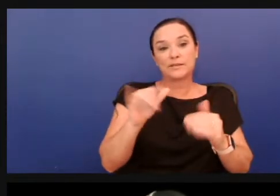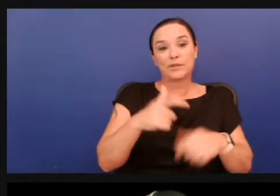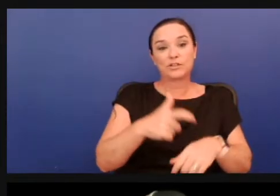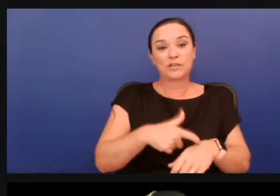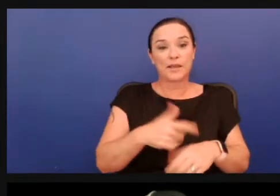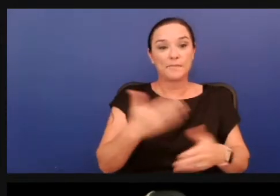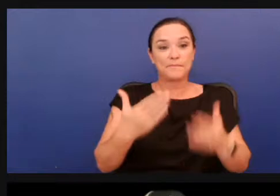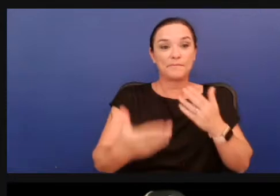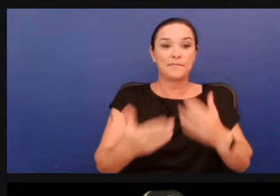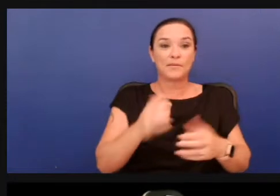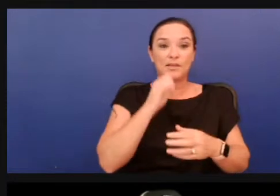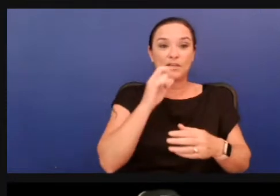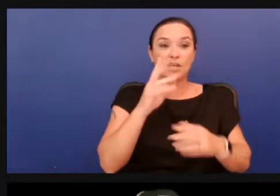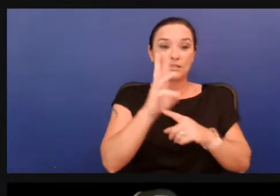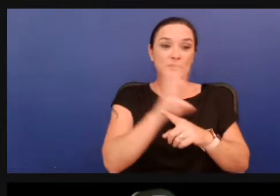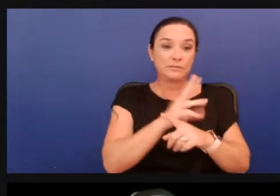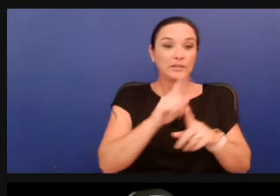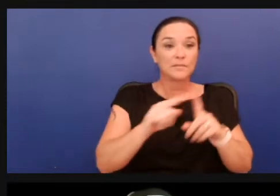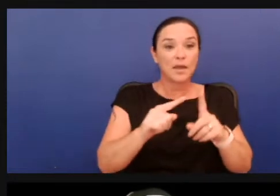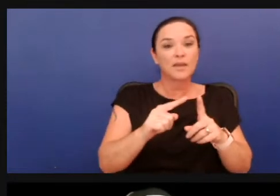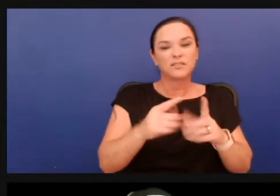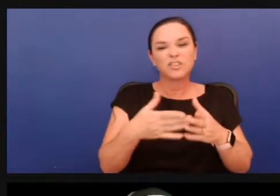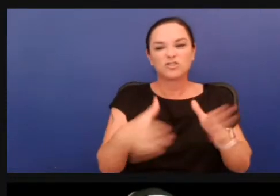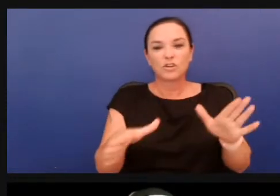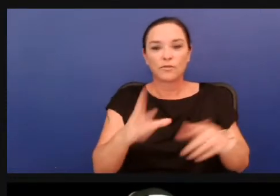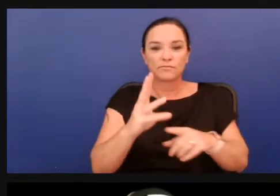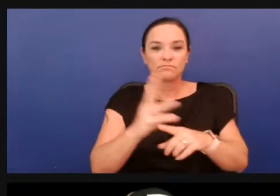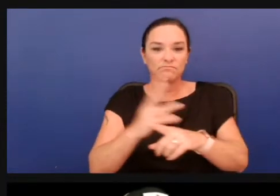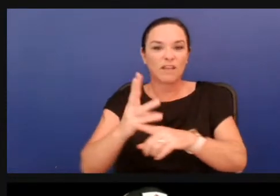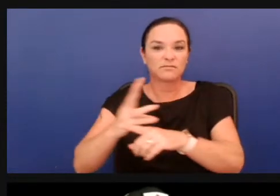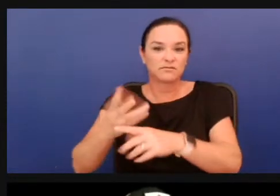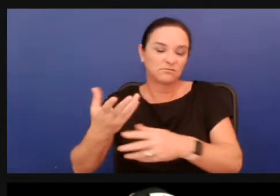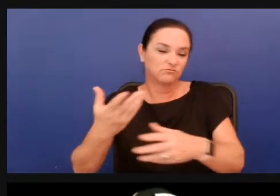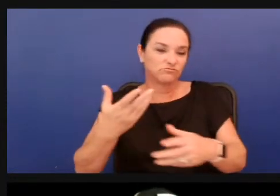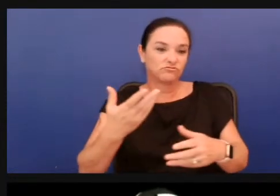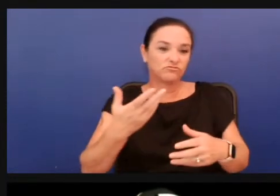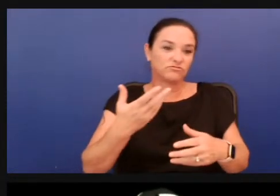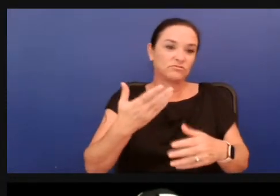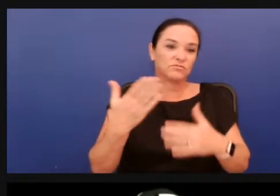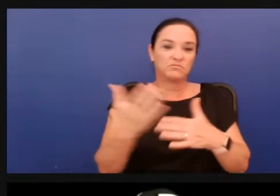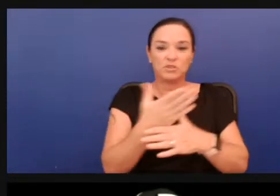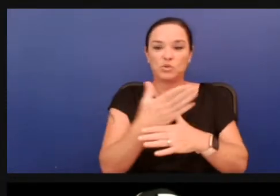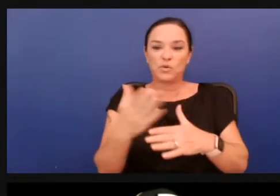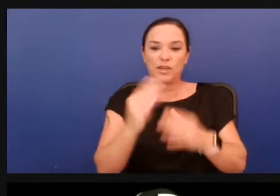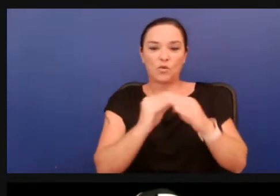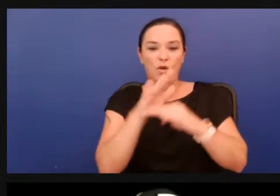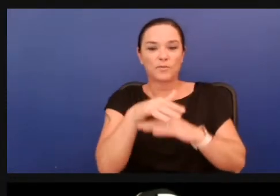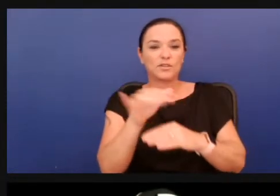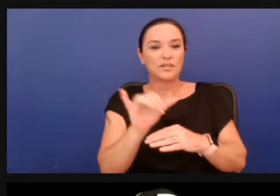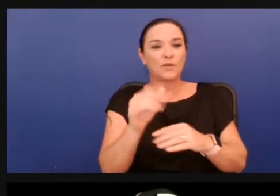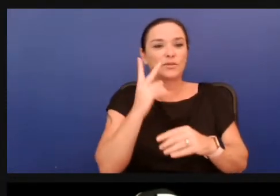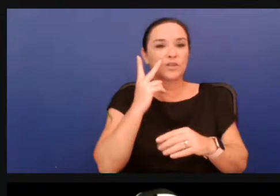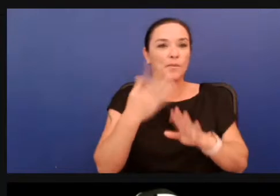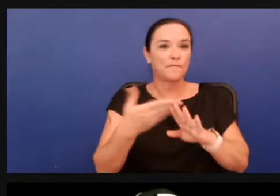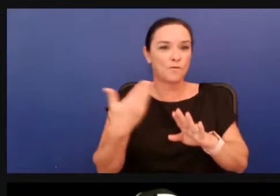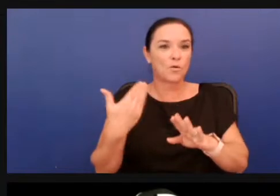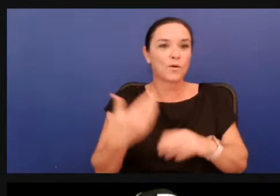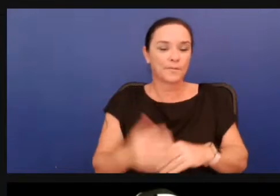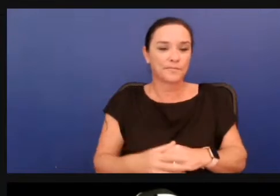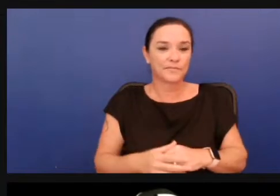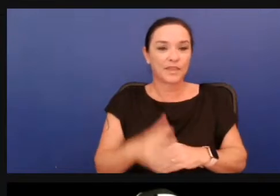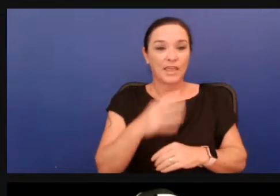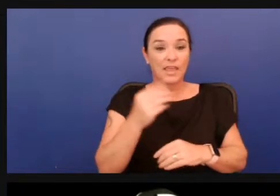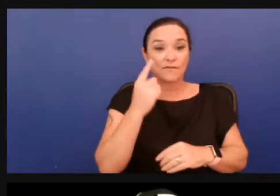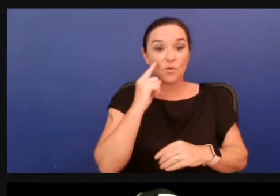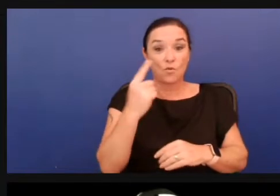6 months, but generally months, we can say, right, between eruptions is what we've seen, right? So, and for one